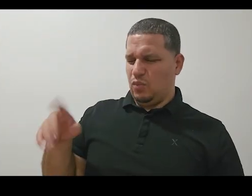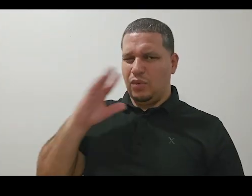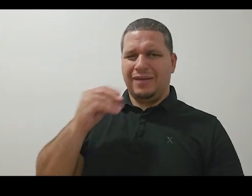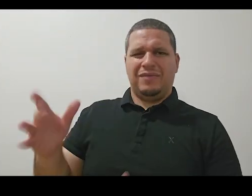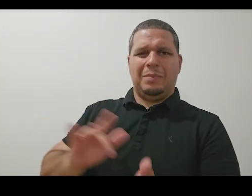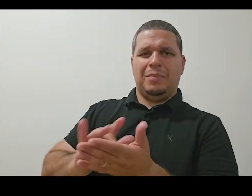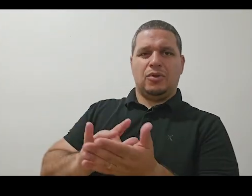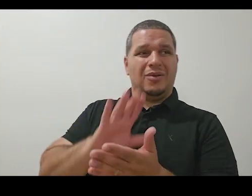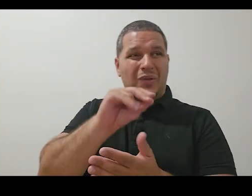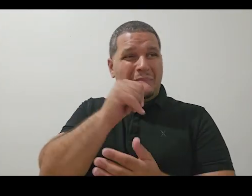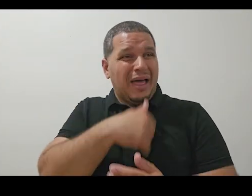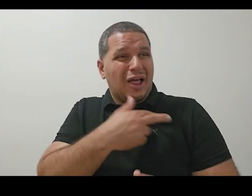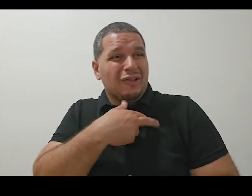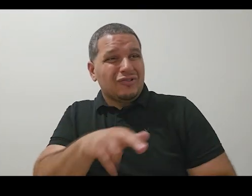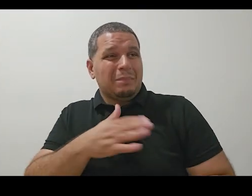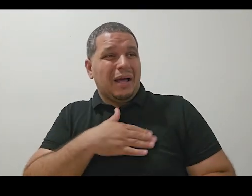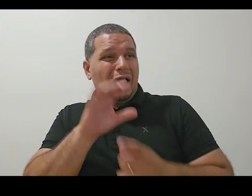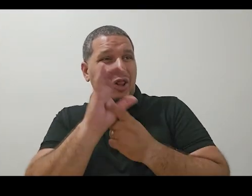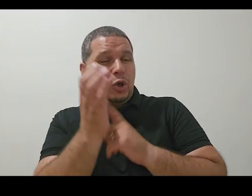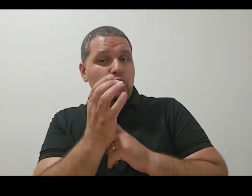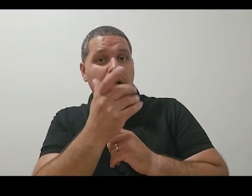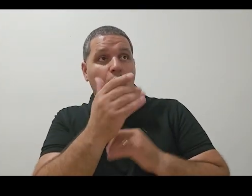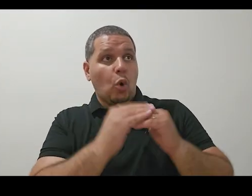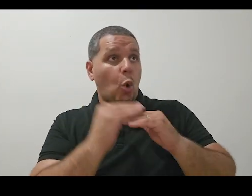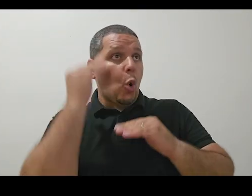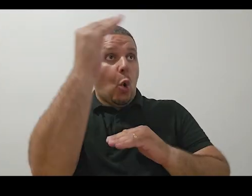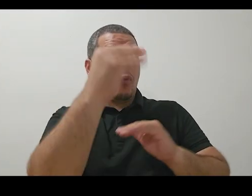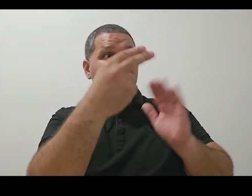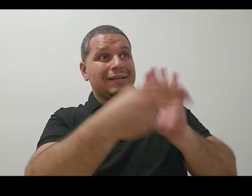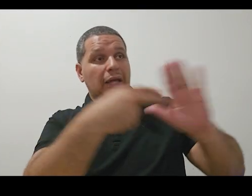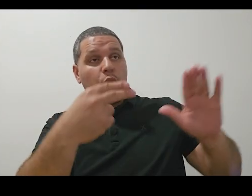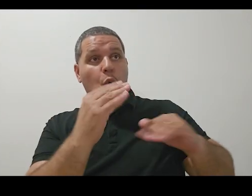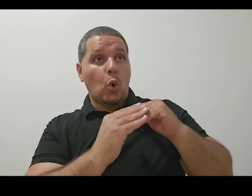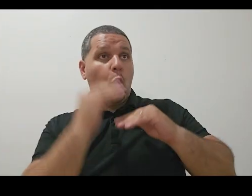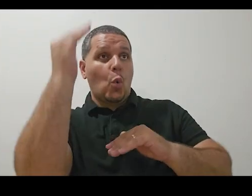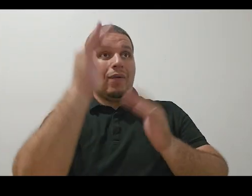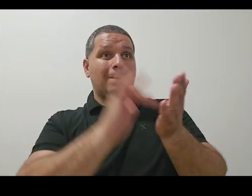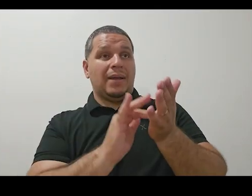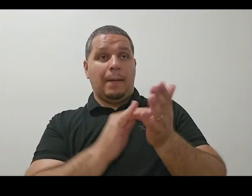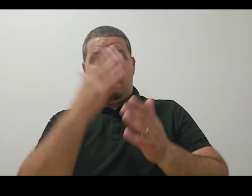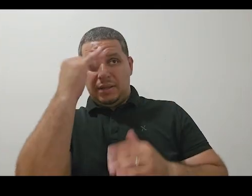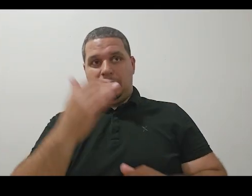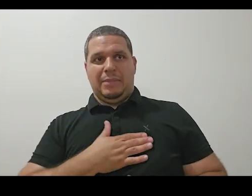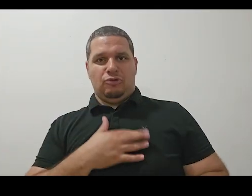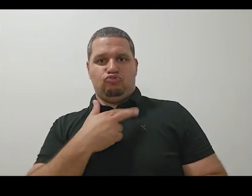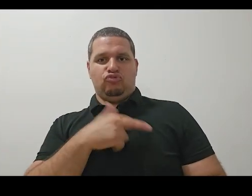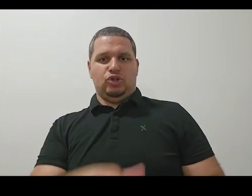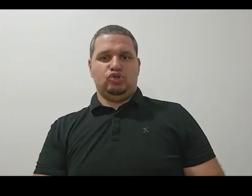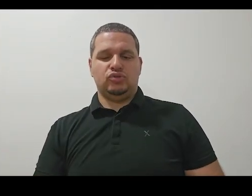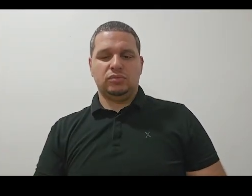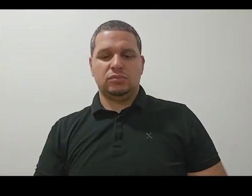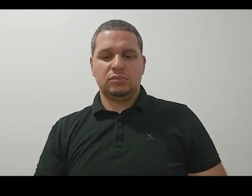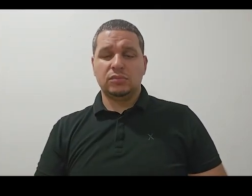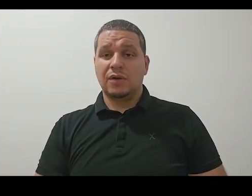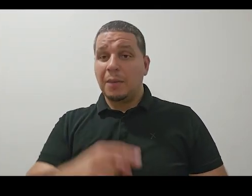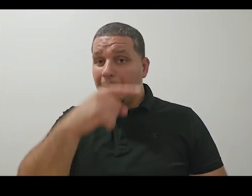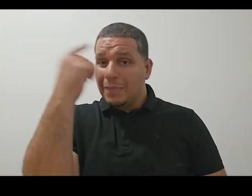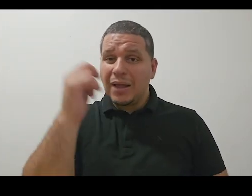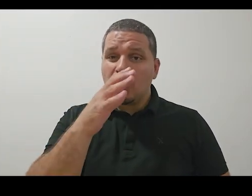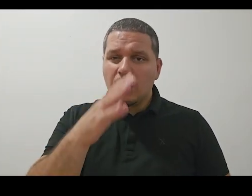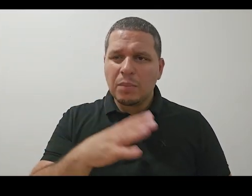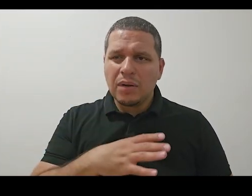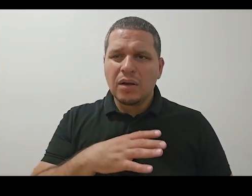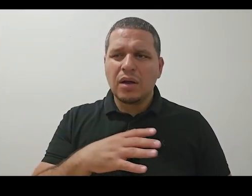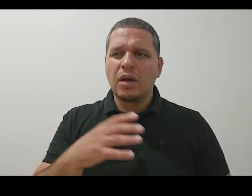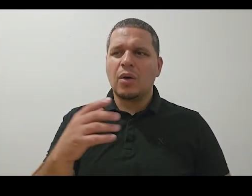is my religion. So now I'm being overdiagnosed, medicated because of my religion. And if even for Black women,